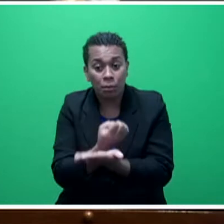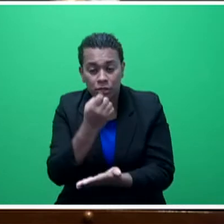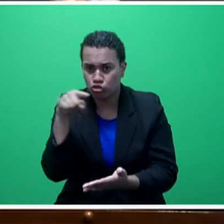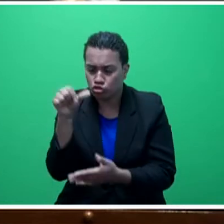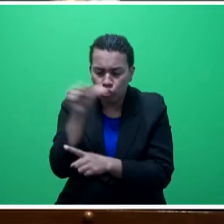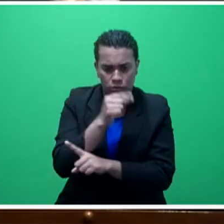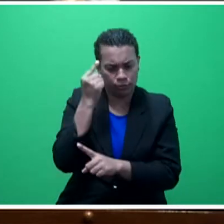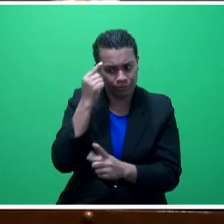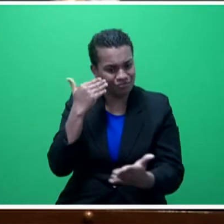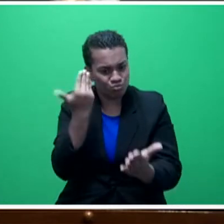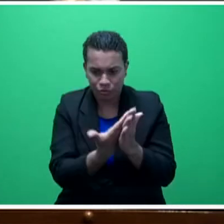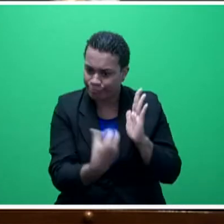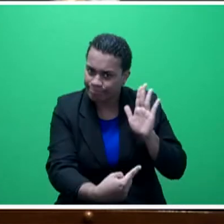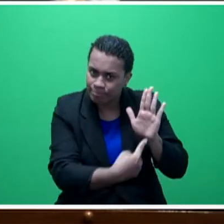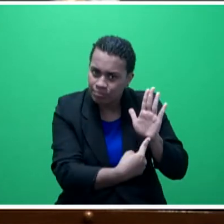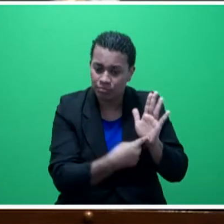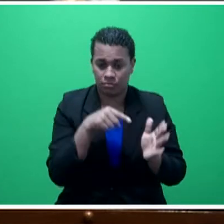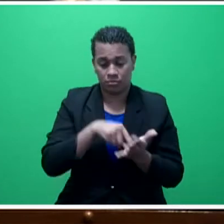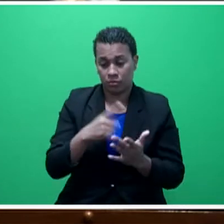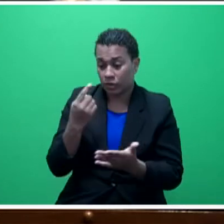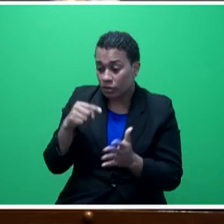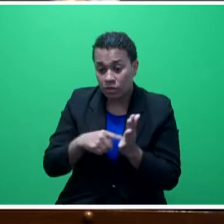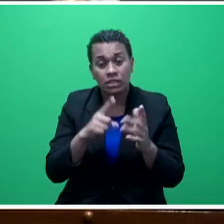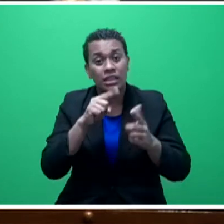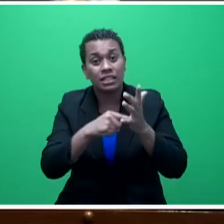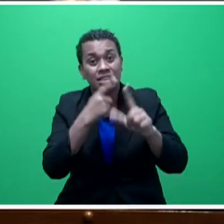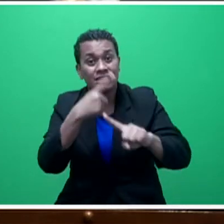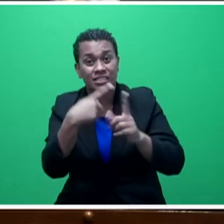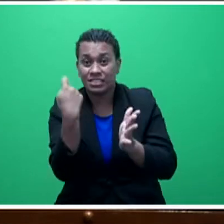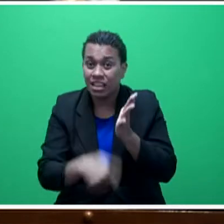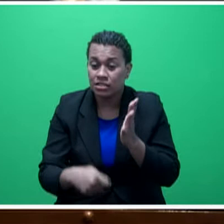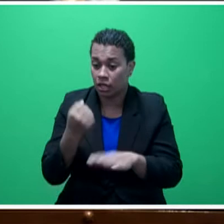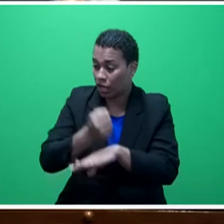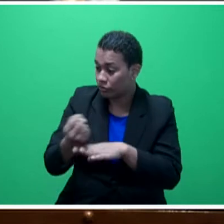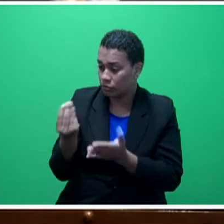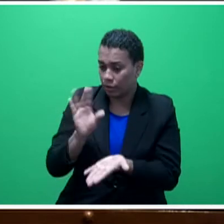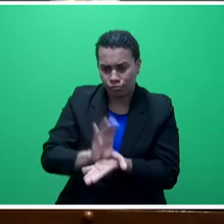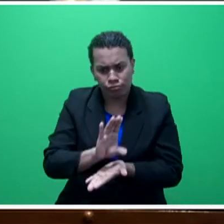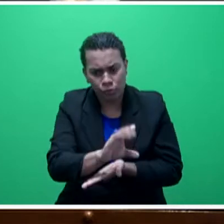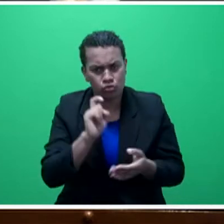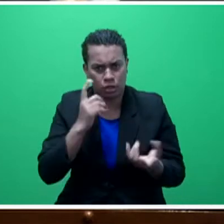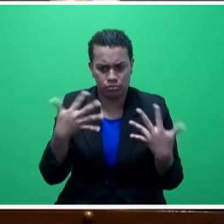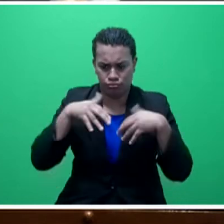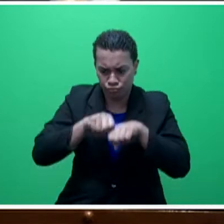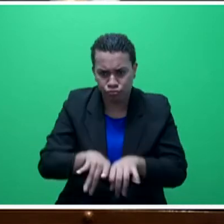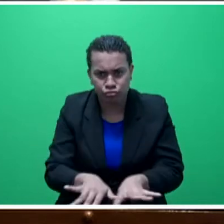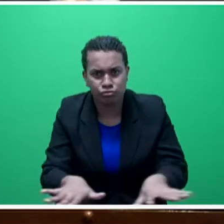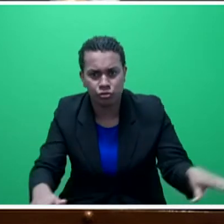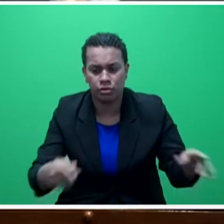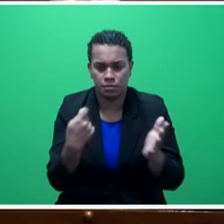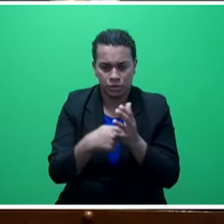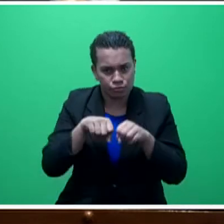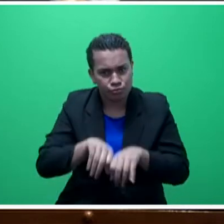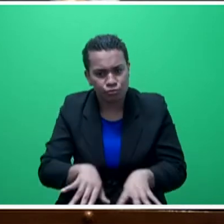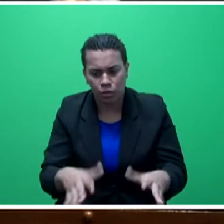impacts of tax reforms, entrepreneurial incentives and other benefits will trickle down to the pockets of an ordinary Fijian. Not only